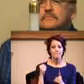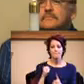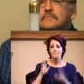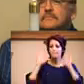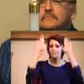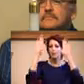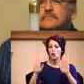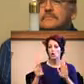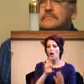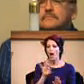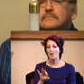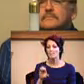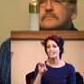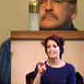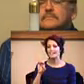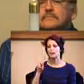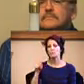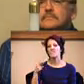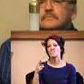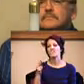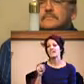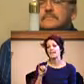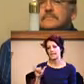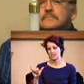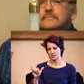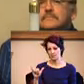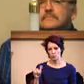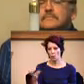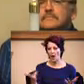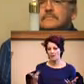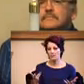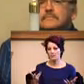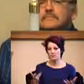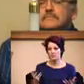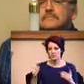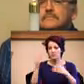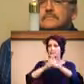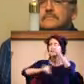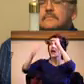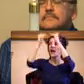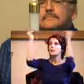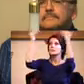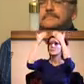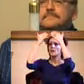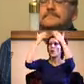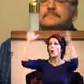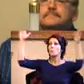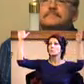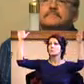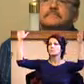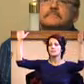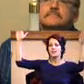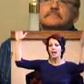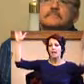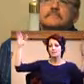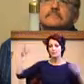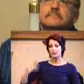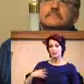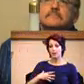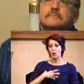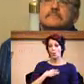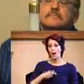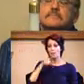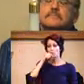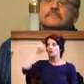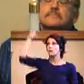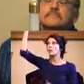skies opened the Holy Spirit descended Upon Jesus and a voice from Heaven said this is